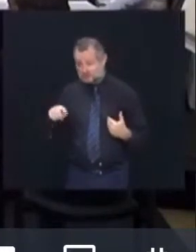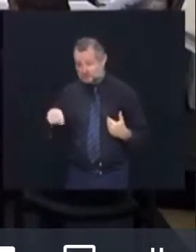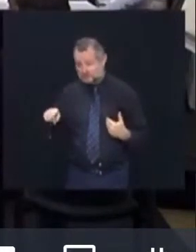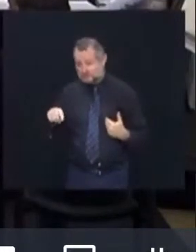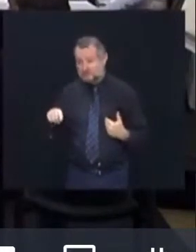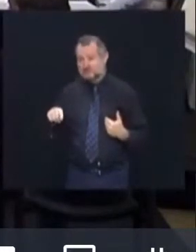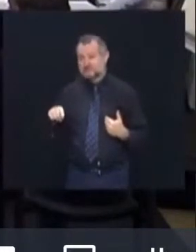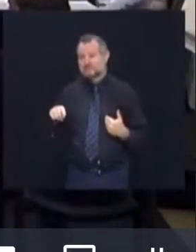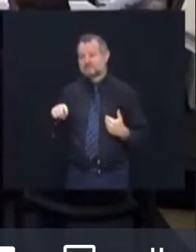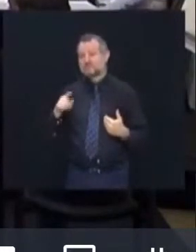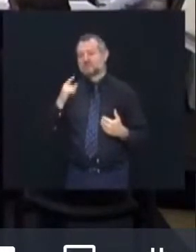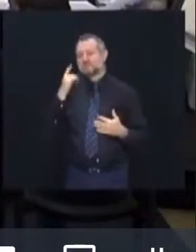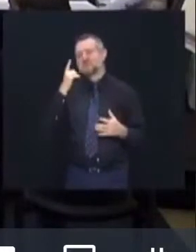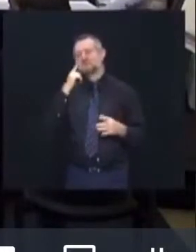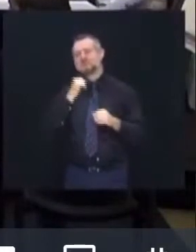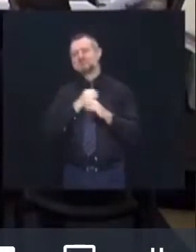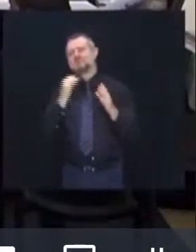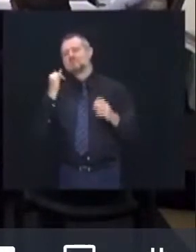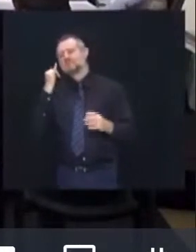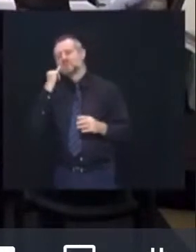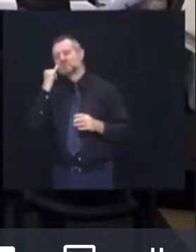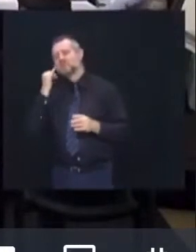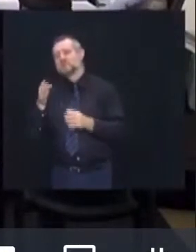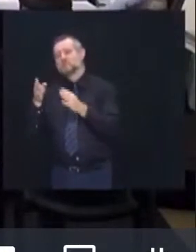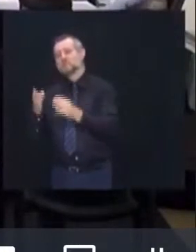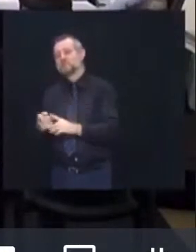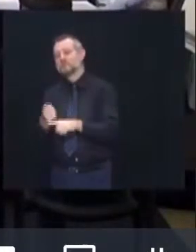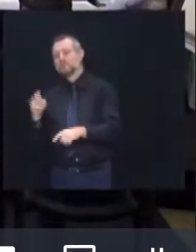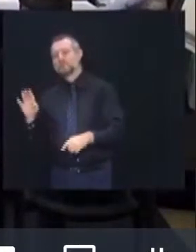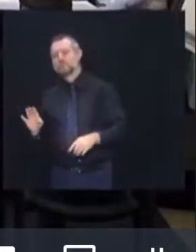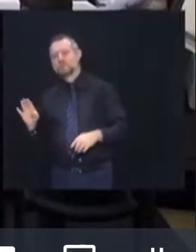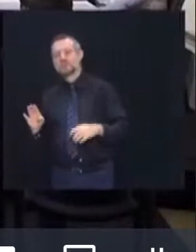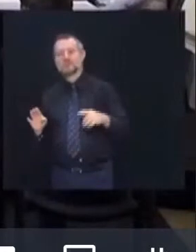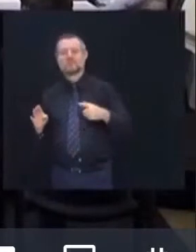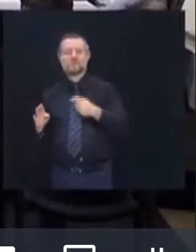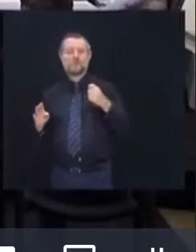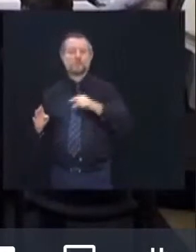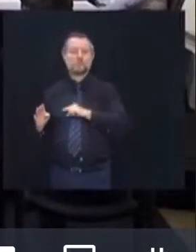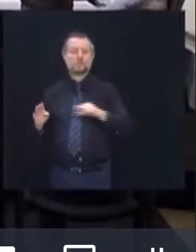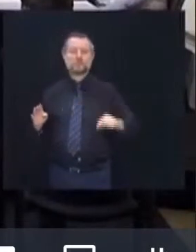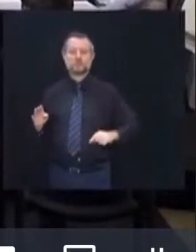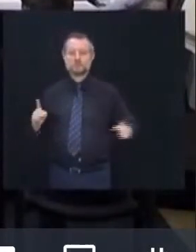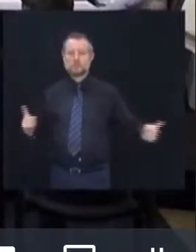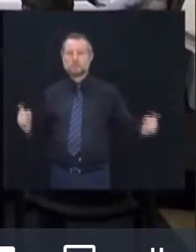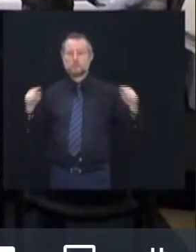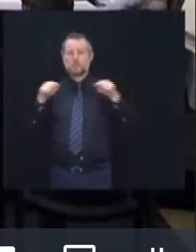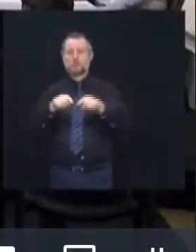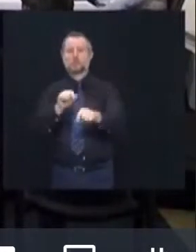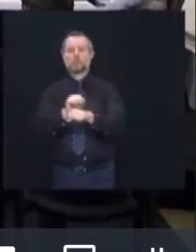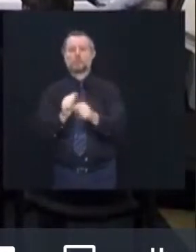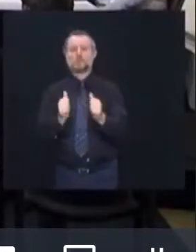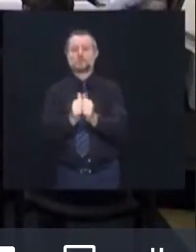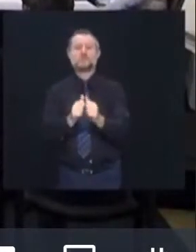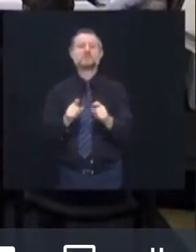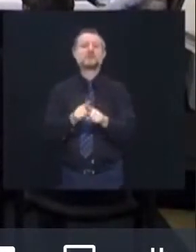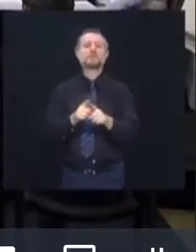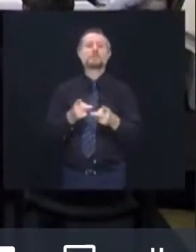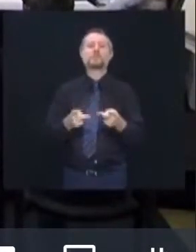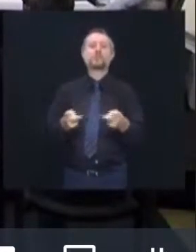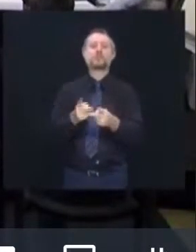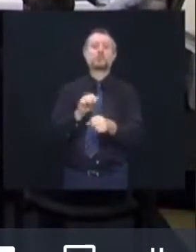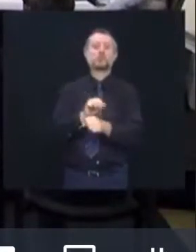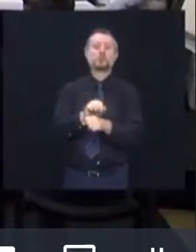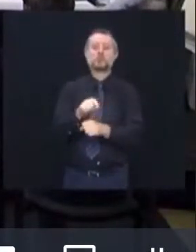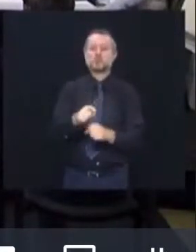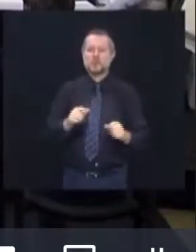from Queens, Staten Island, all come and work in the same place, become infected, but there isn't an actual cluster geographically speaking? Well, that's contact